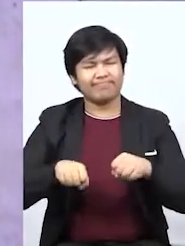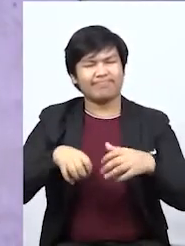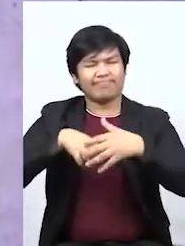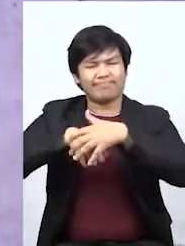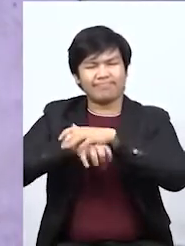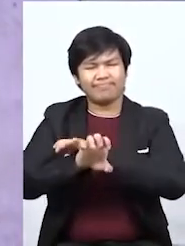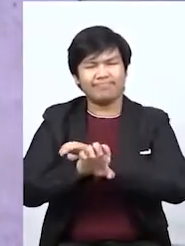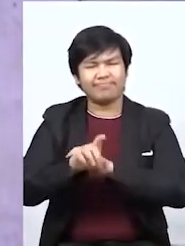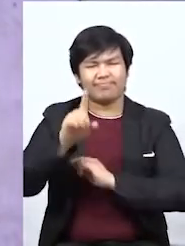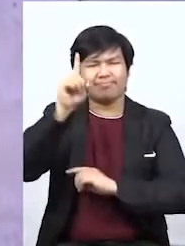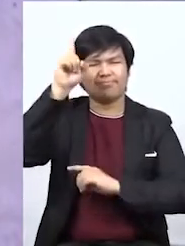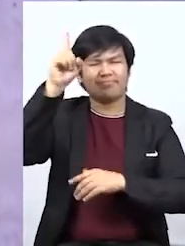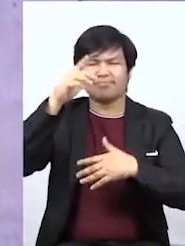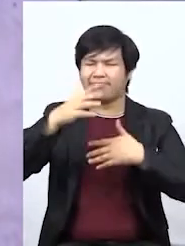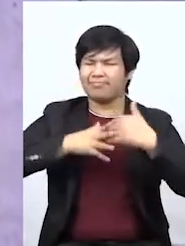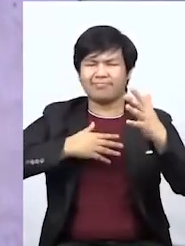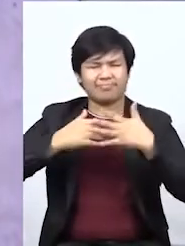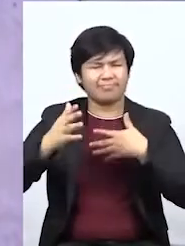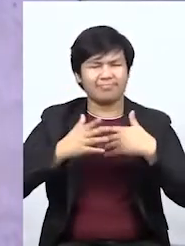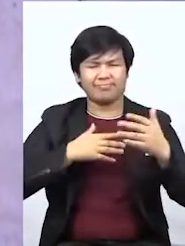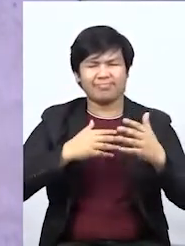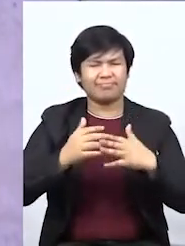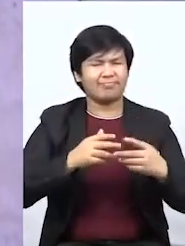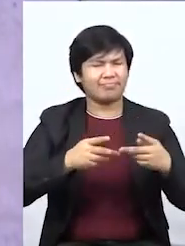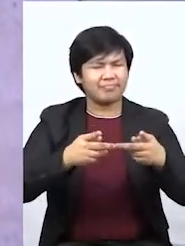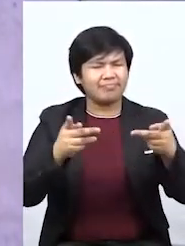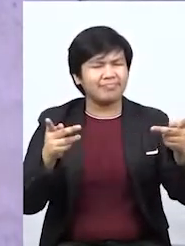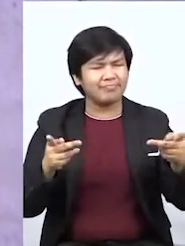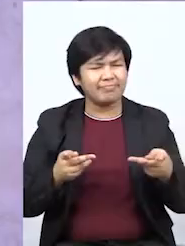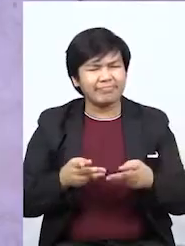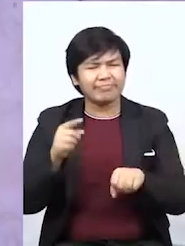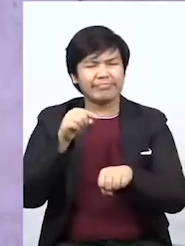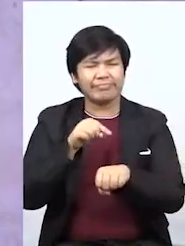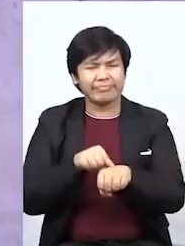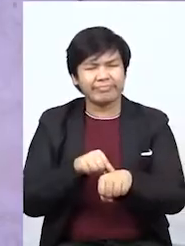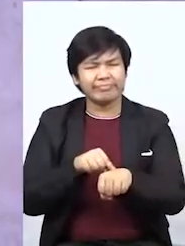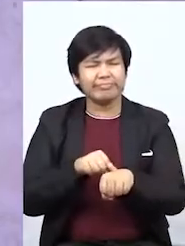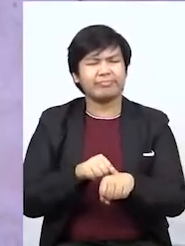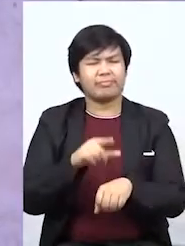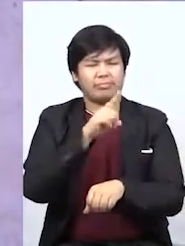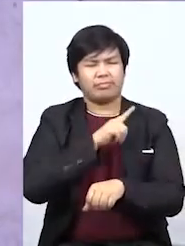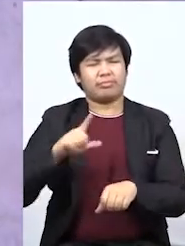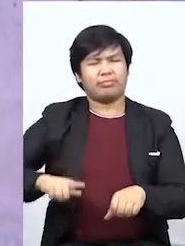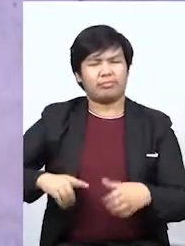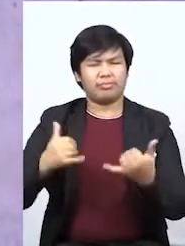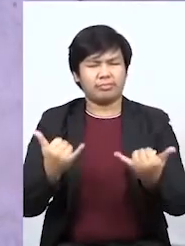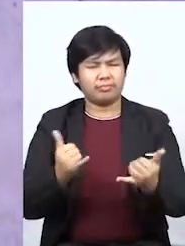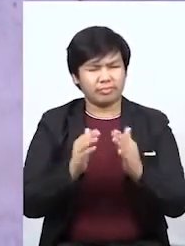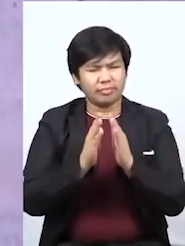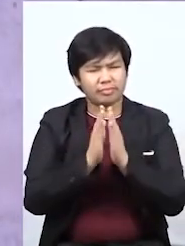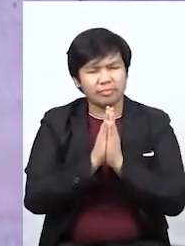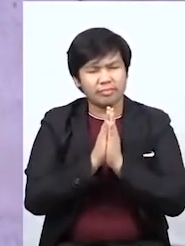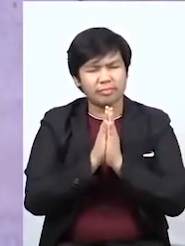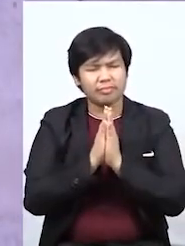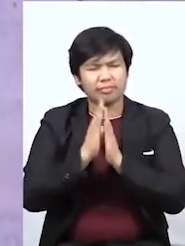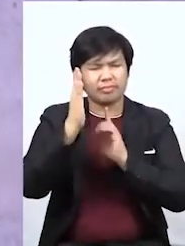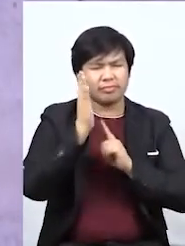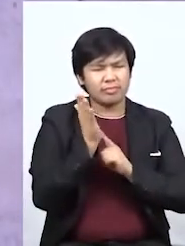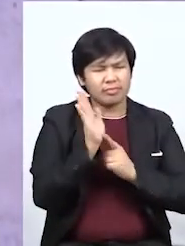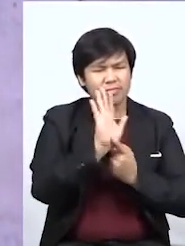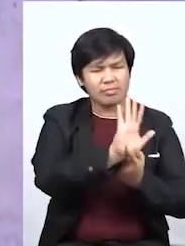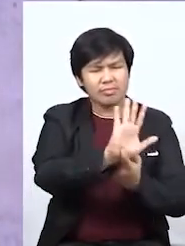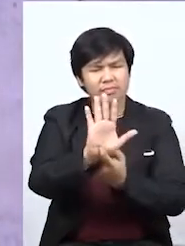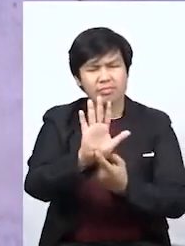you Anytime Anywhere we ask you lord to show us a